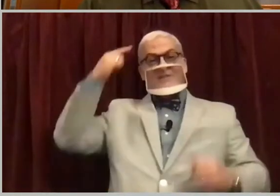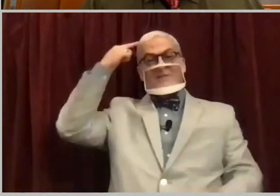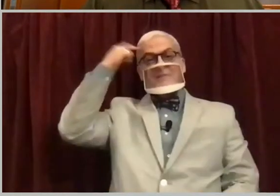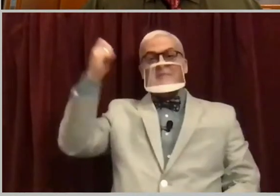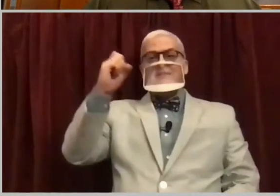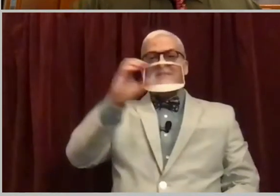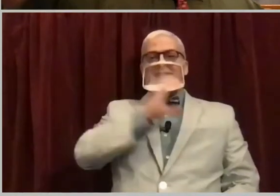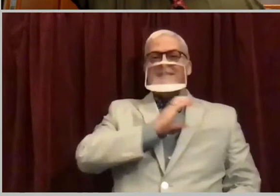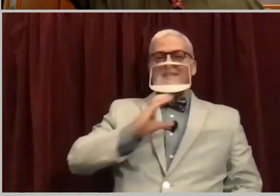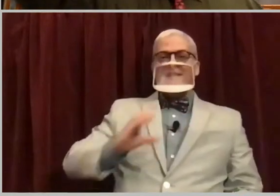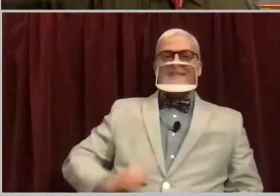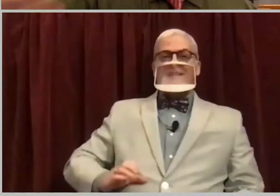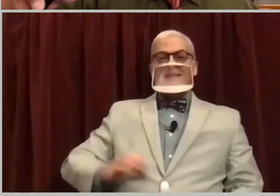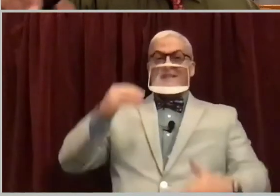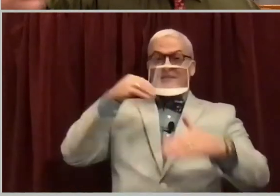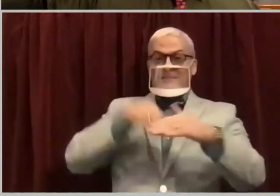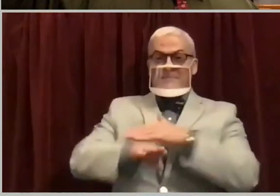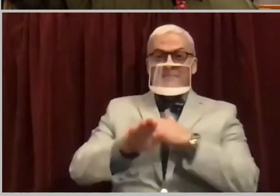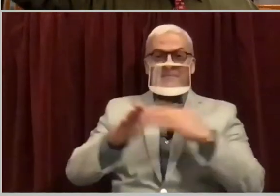lullaby.